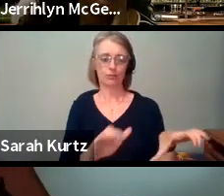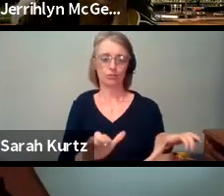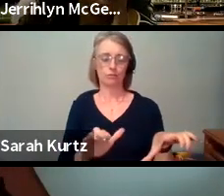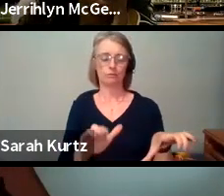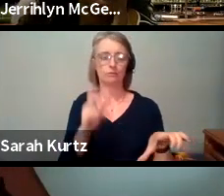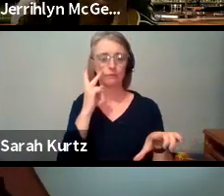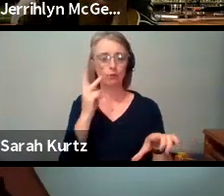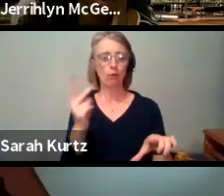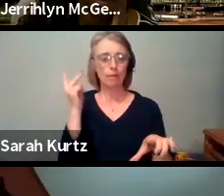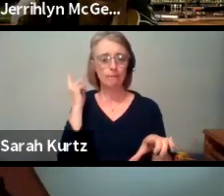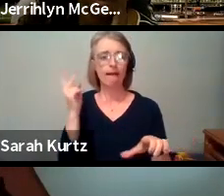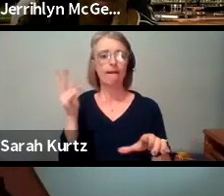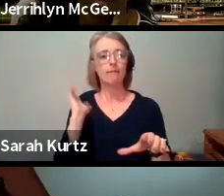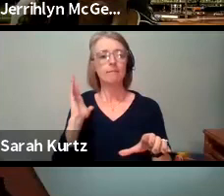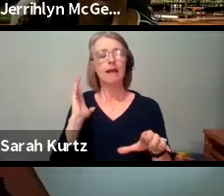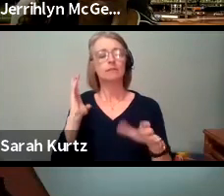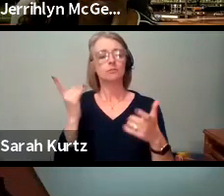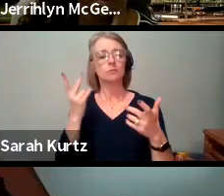that's life-giving.